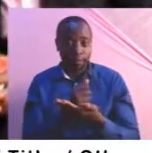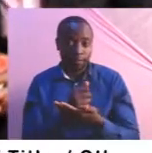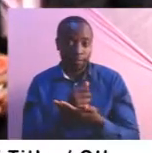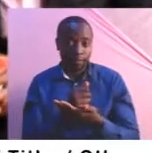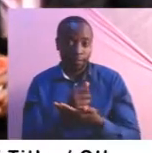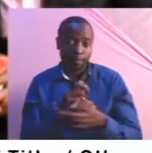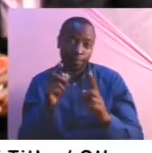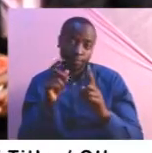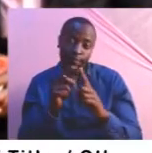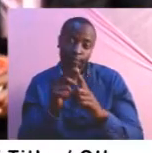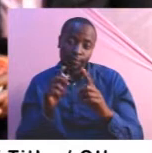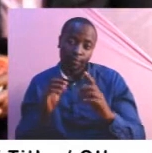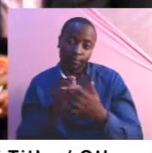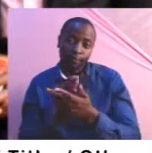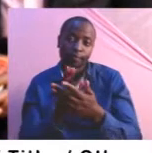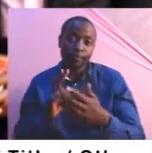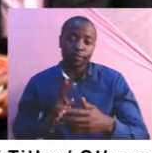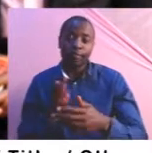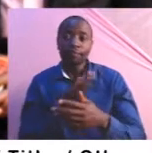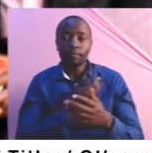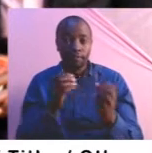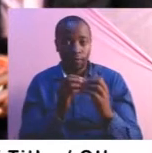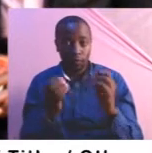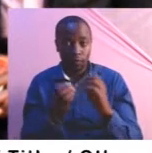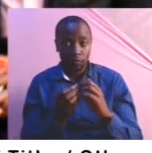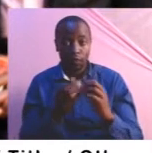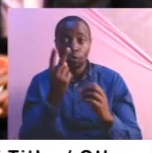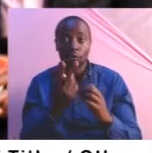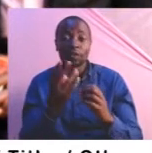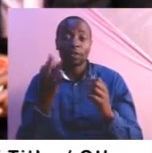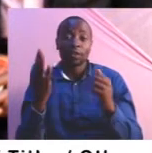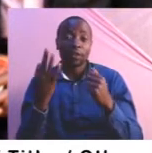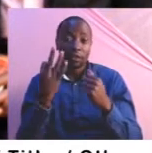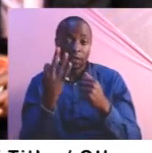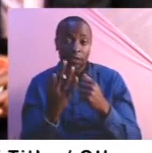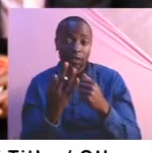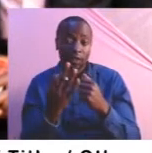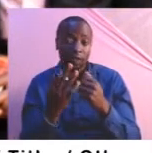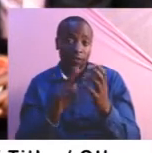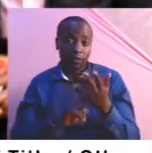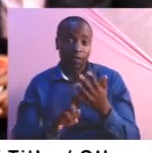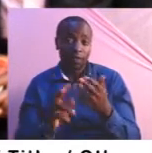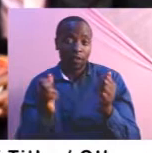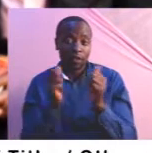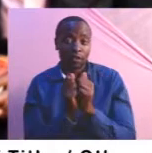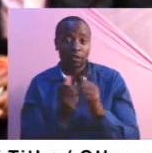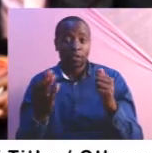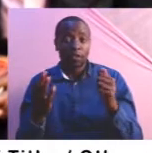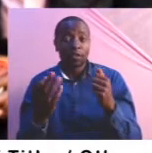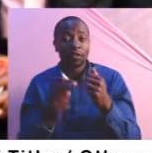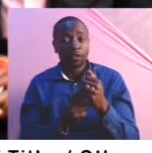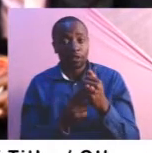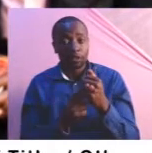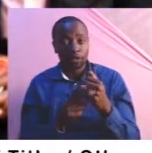The word that is going to lead us is Numbers 23, and we'll be reading from verse 17 all the way to